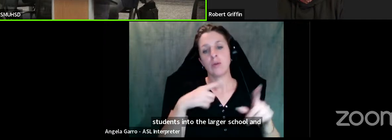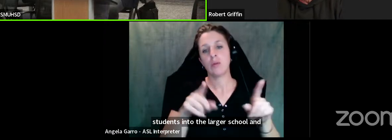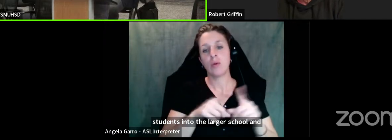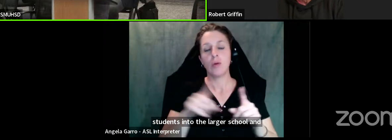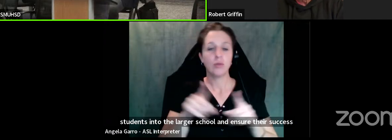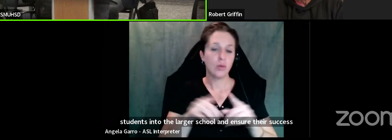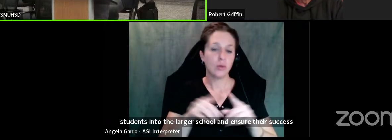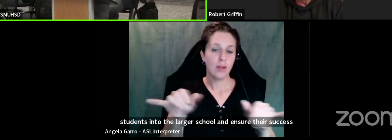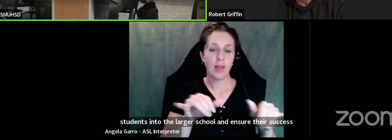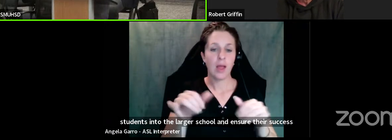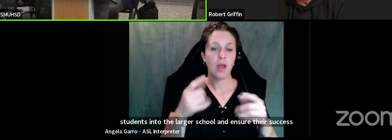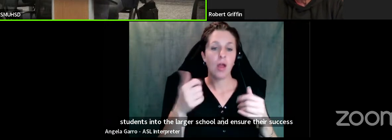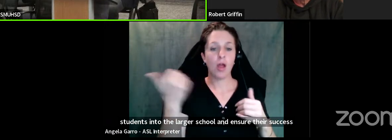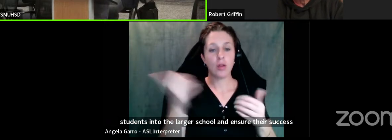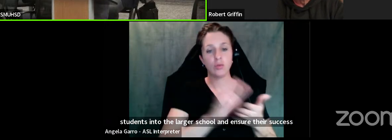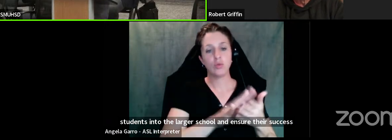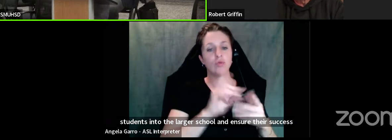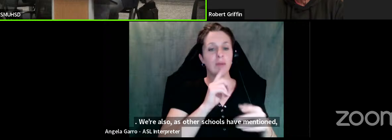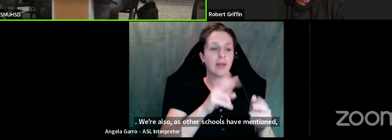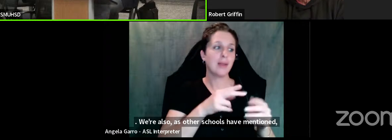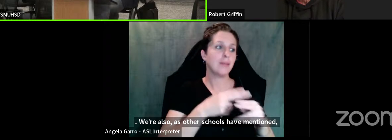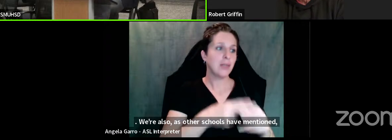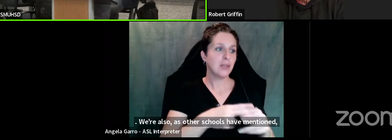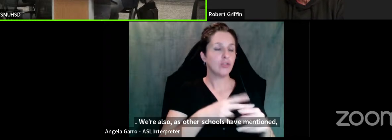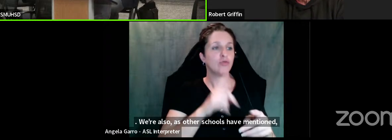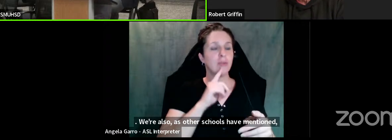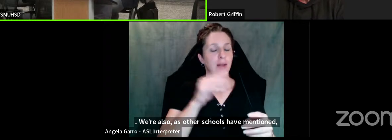other schools have mentioned, really thinking deeply about